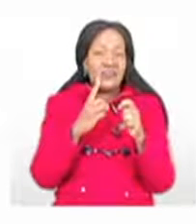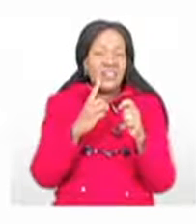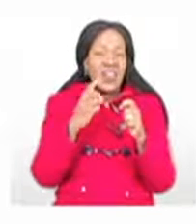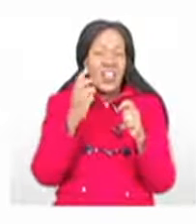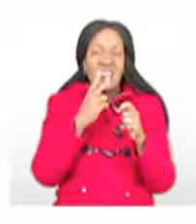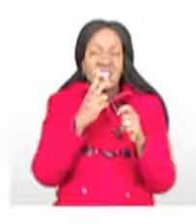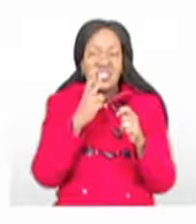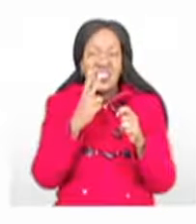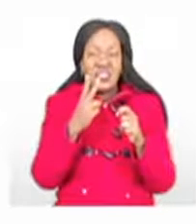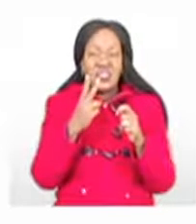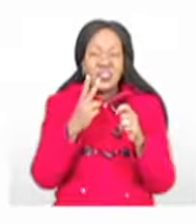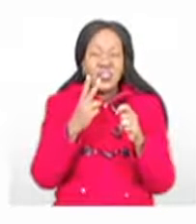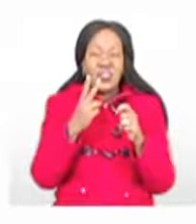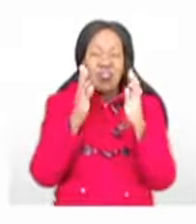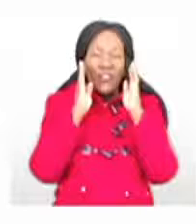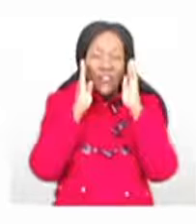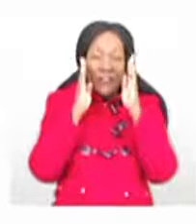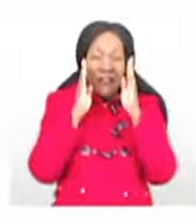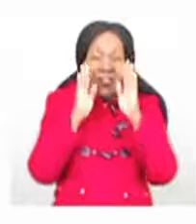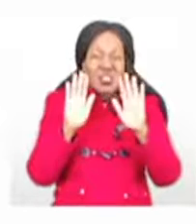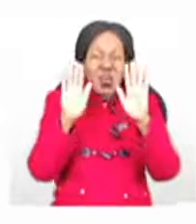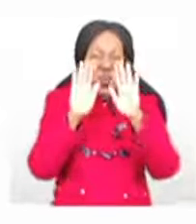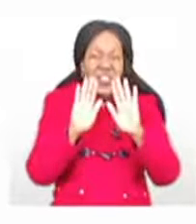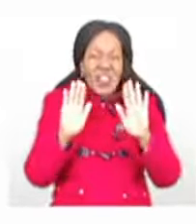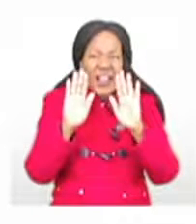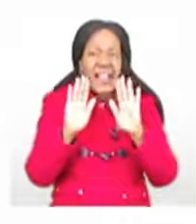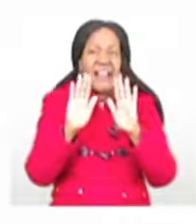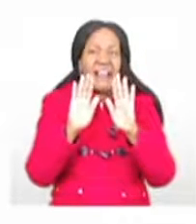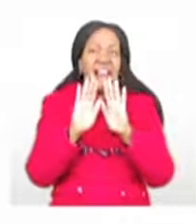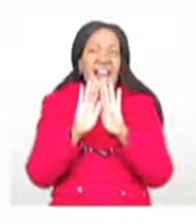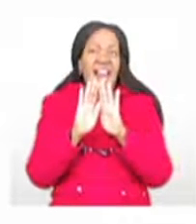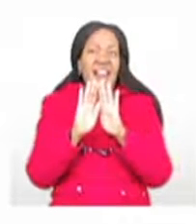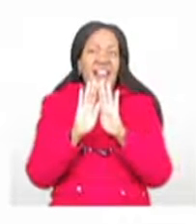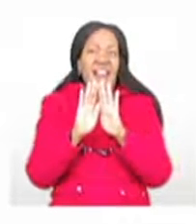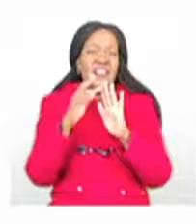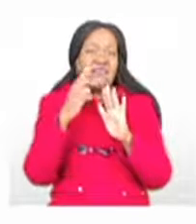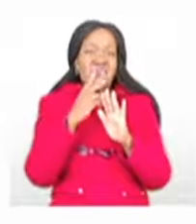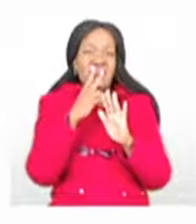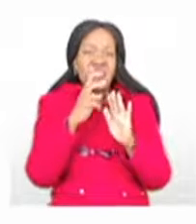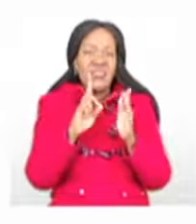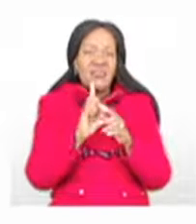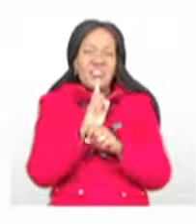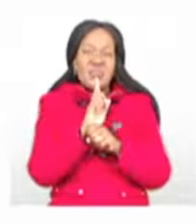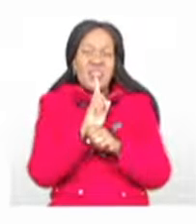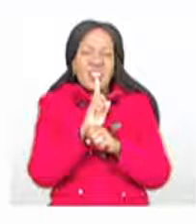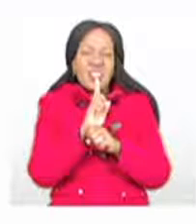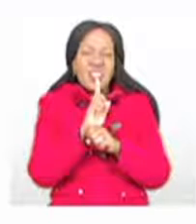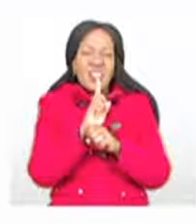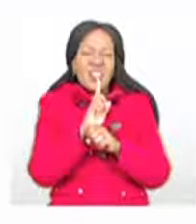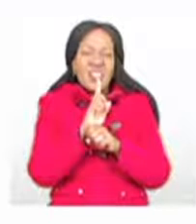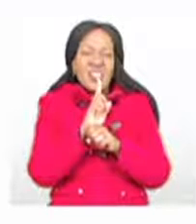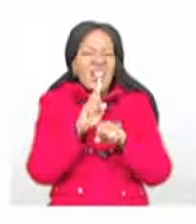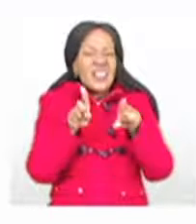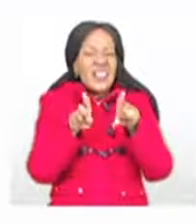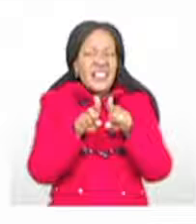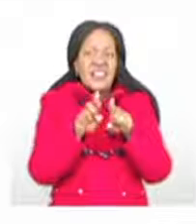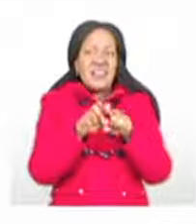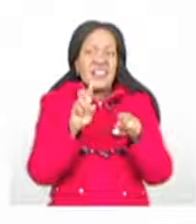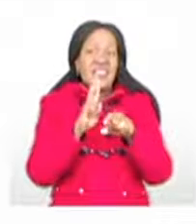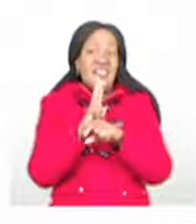close attention to the color. Let's look at the first one. Does it look like the second